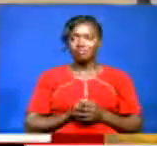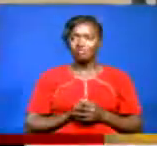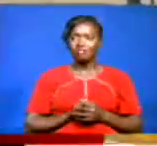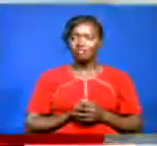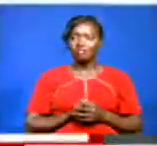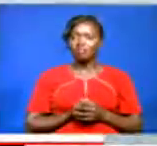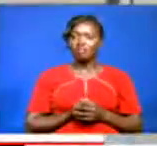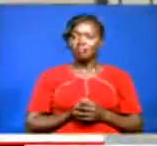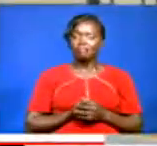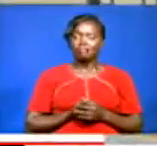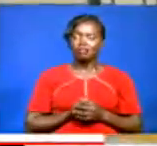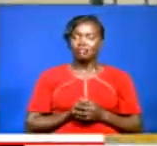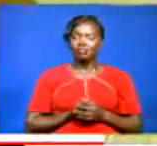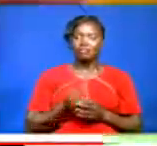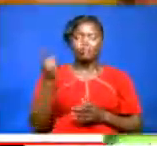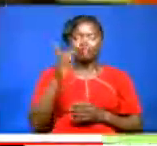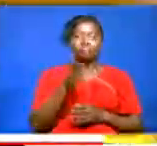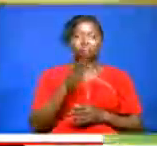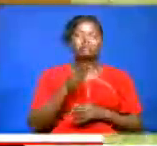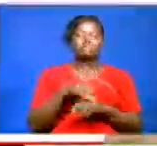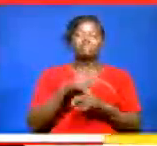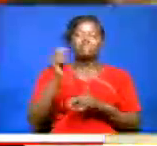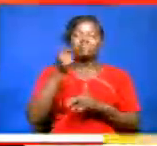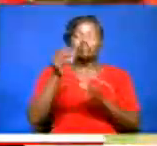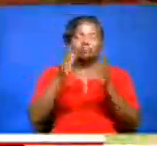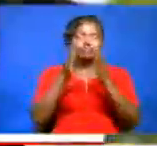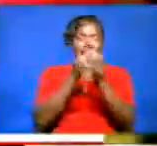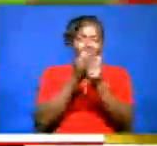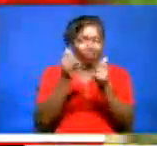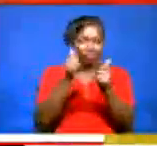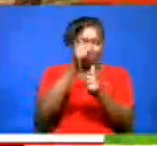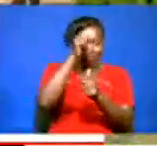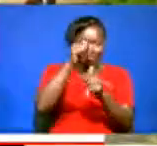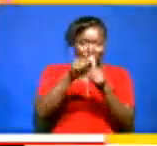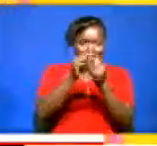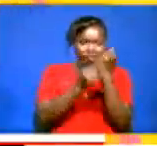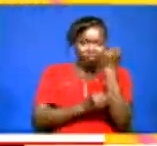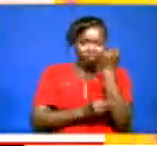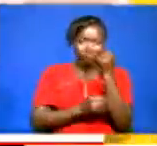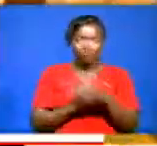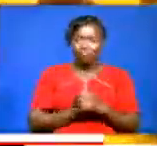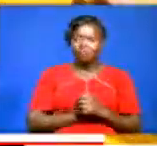The Nairobians calling on Kenyans to celebrate the festivities and remember the less fortunate.